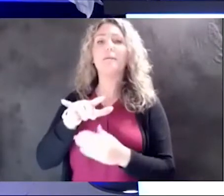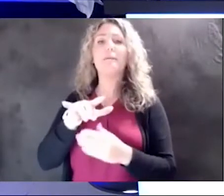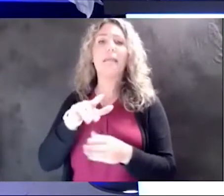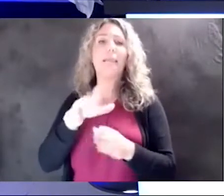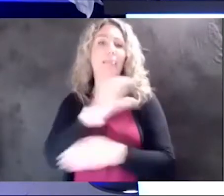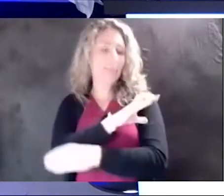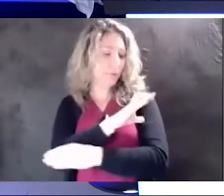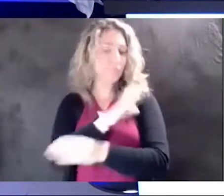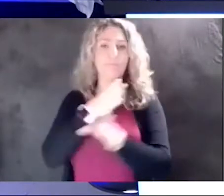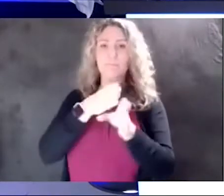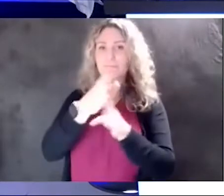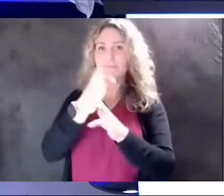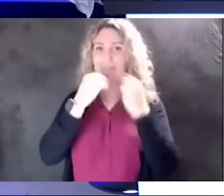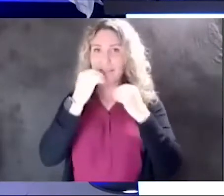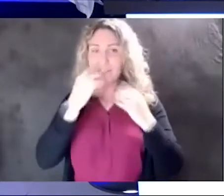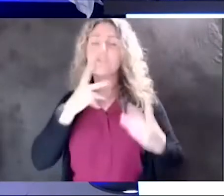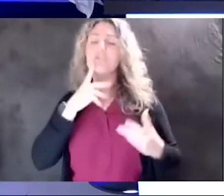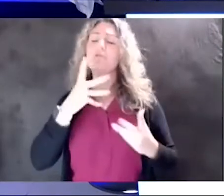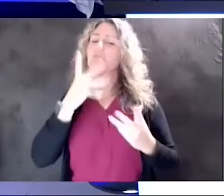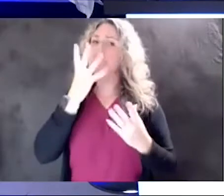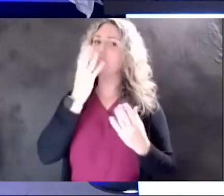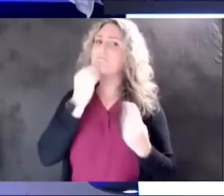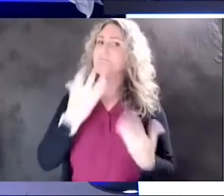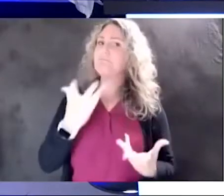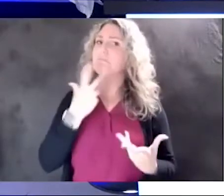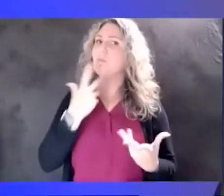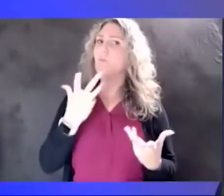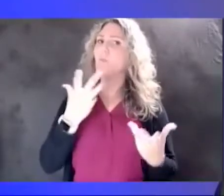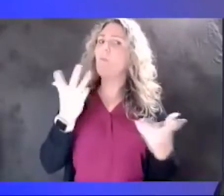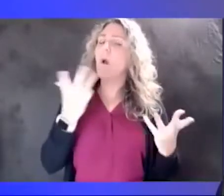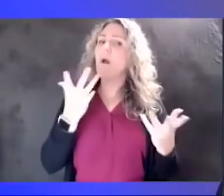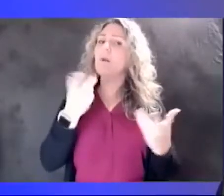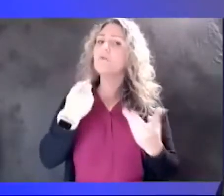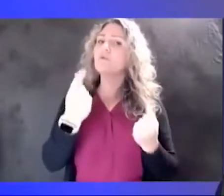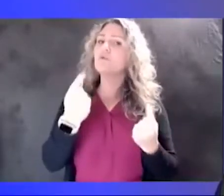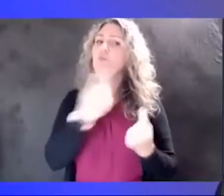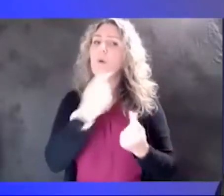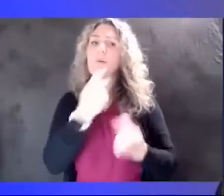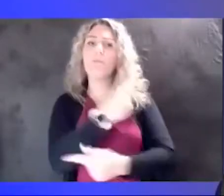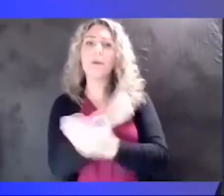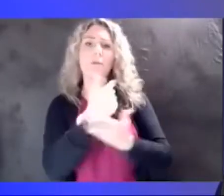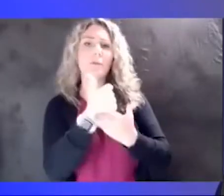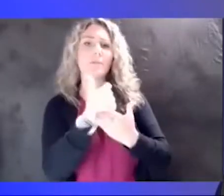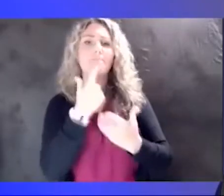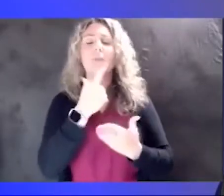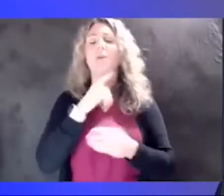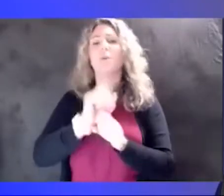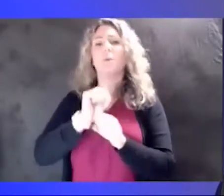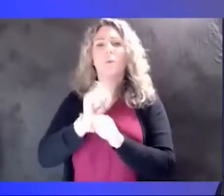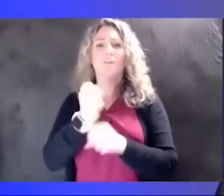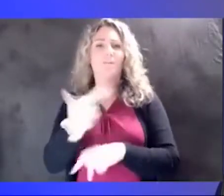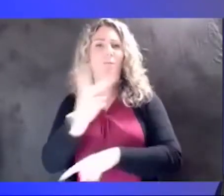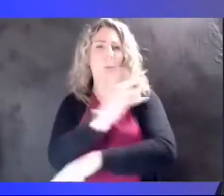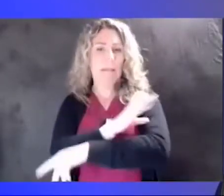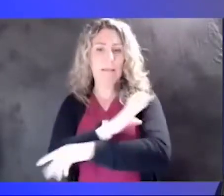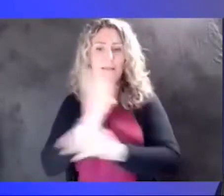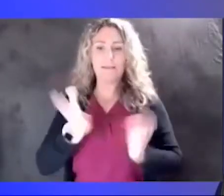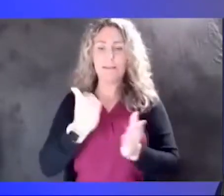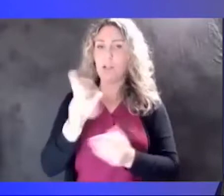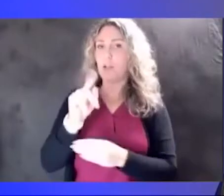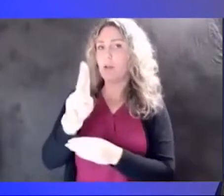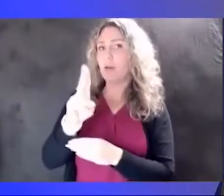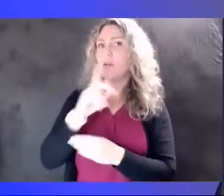all, just tell us a little bit about what you do and the patients you help out. Yeah, so I work a few different clinics here at KU. I work for